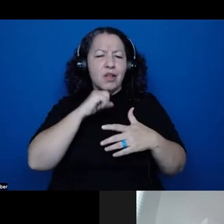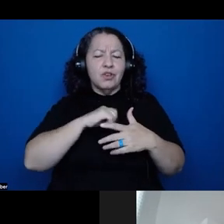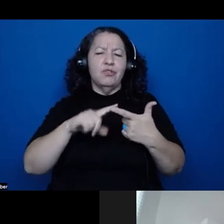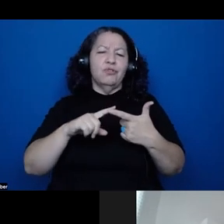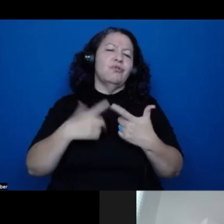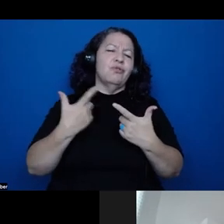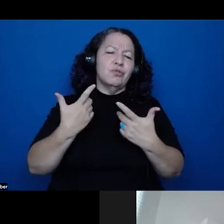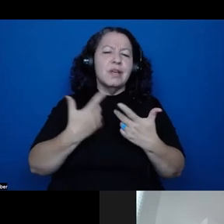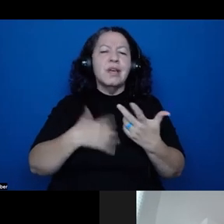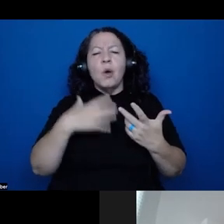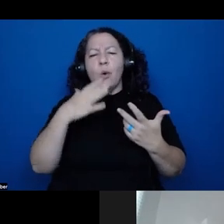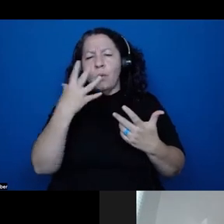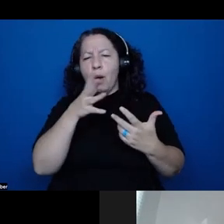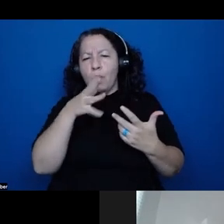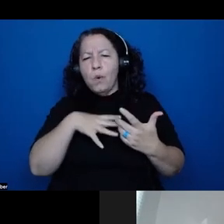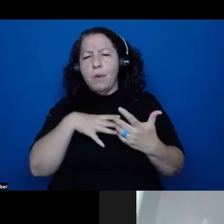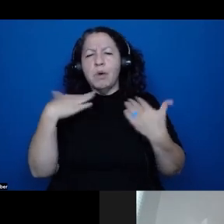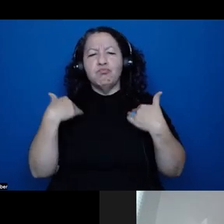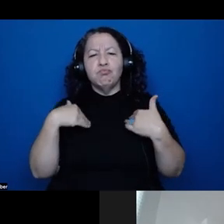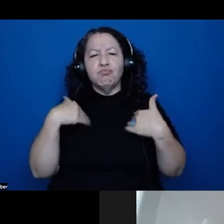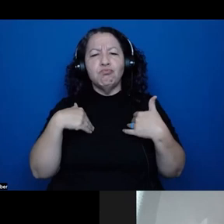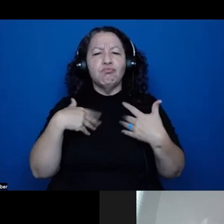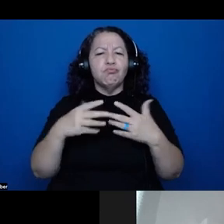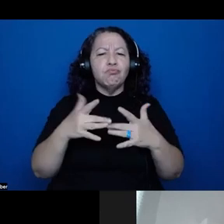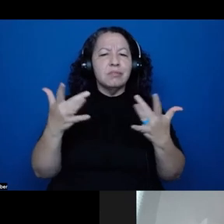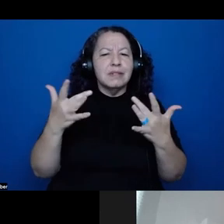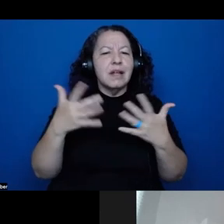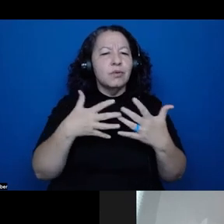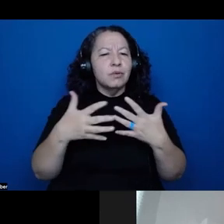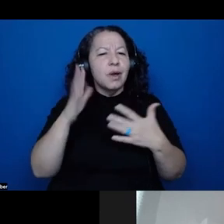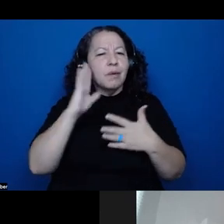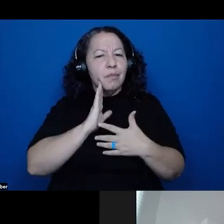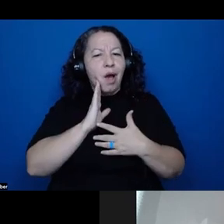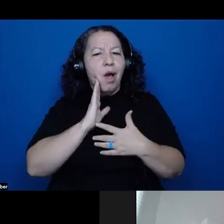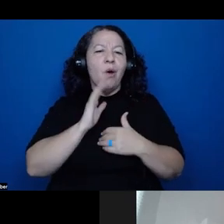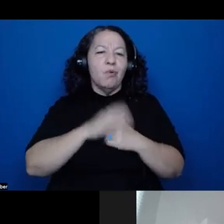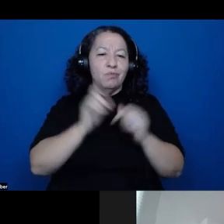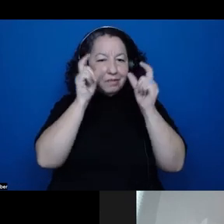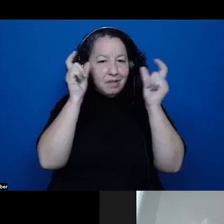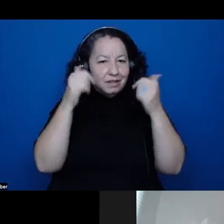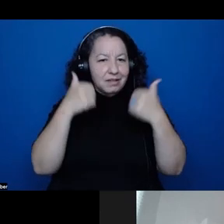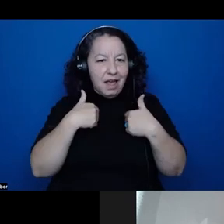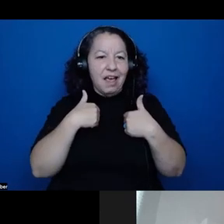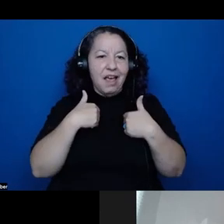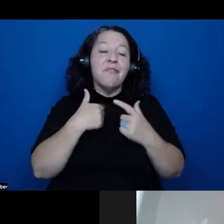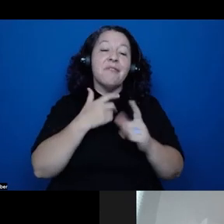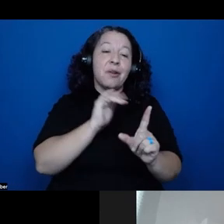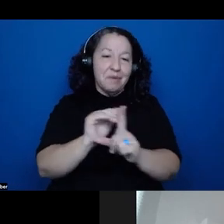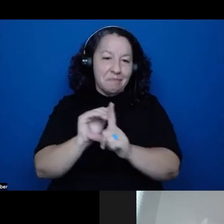wearing glasses, and a gentle reminder to participants to self-describe briefly before